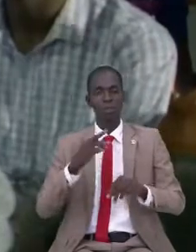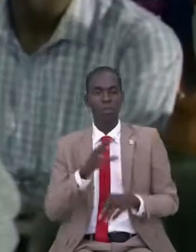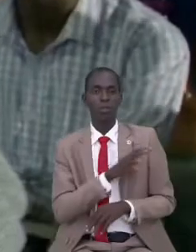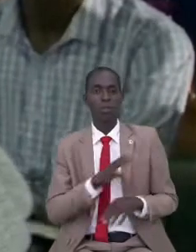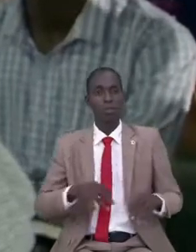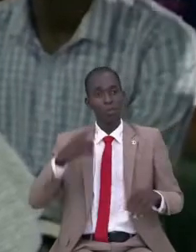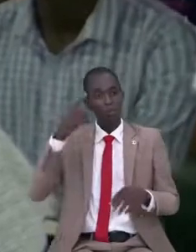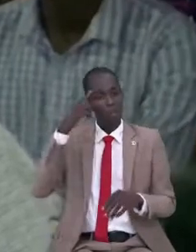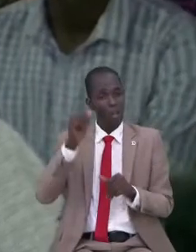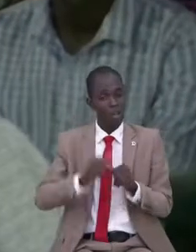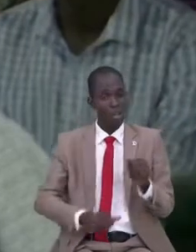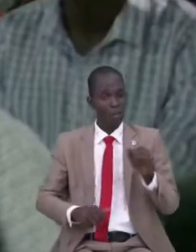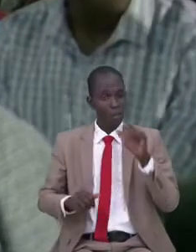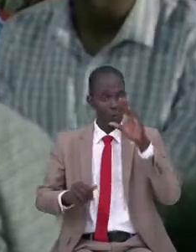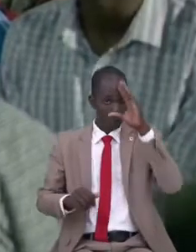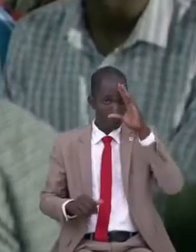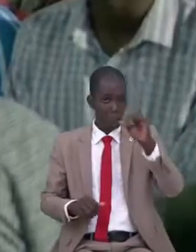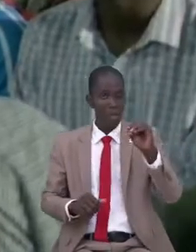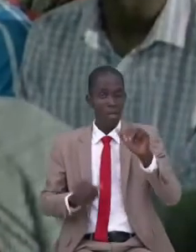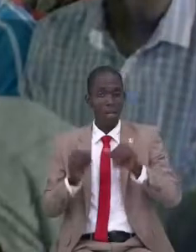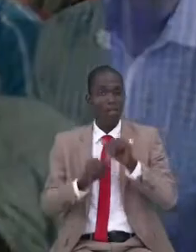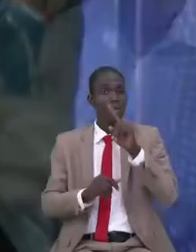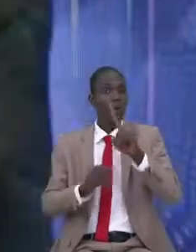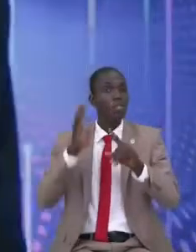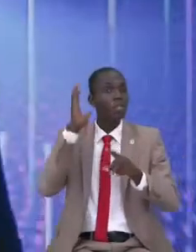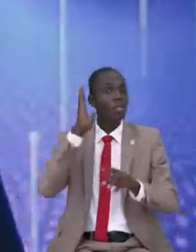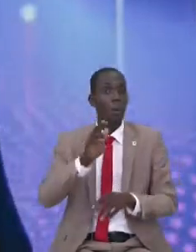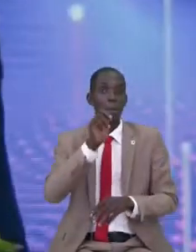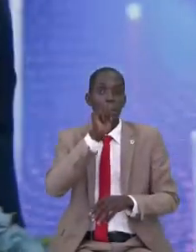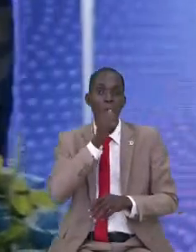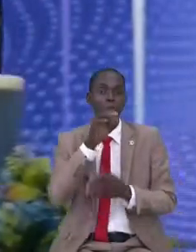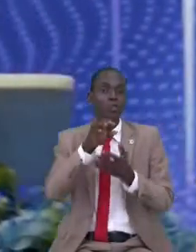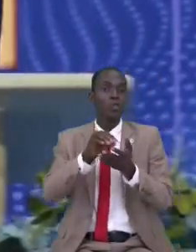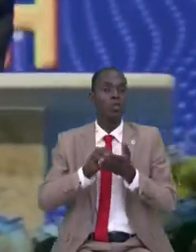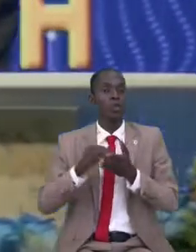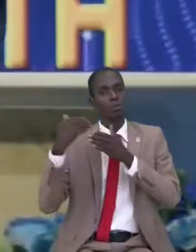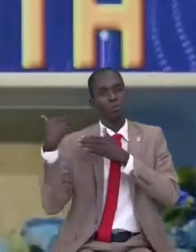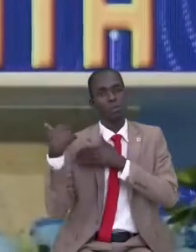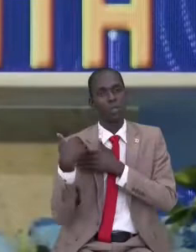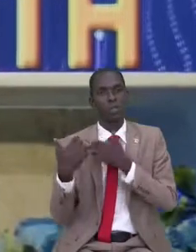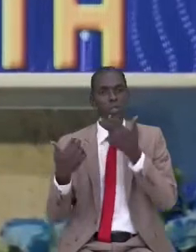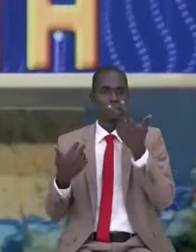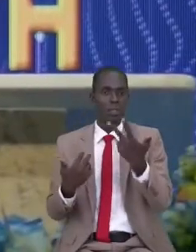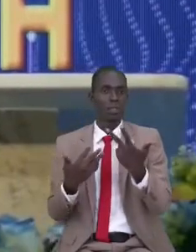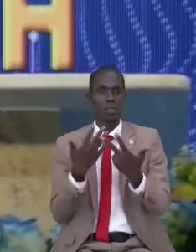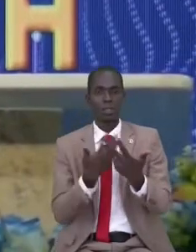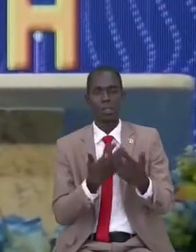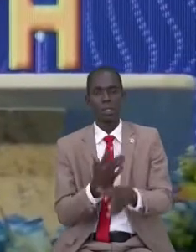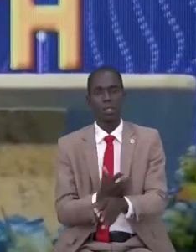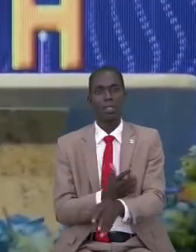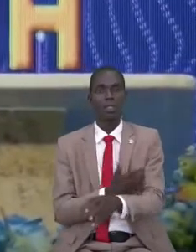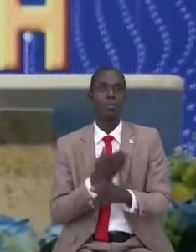man shall bear his own burden. There are three things we're looking at here.